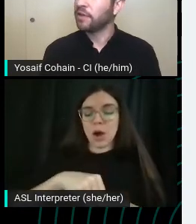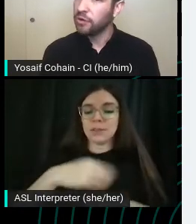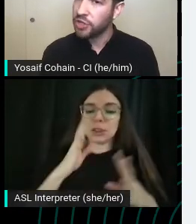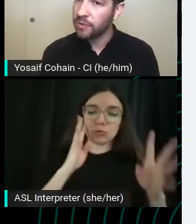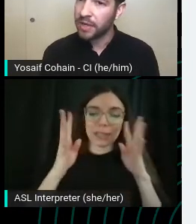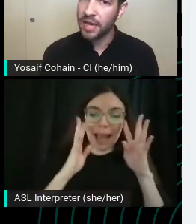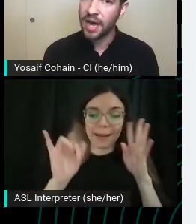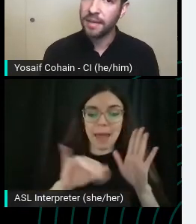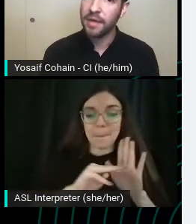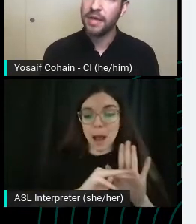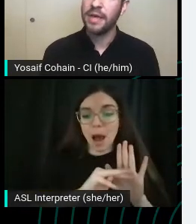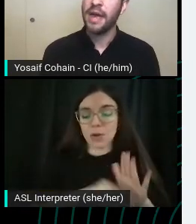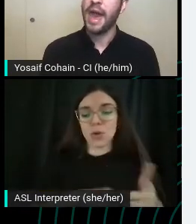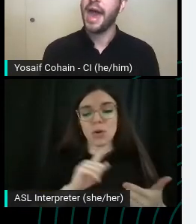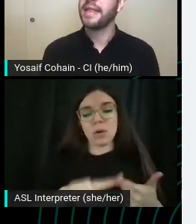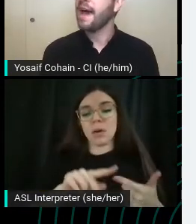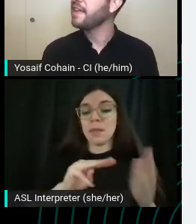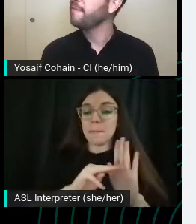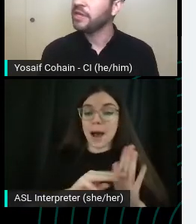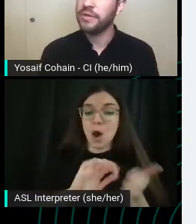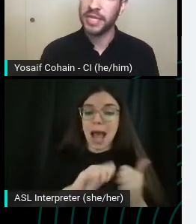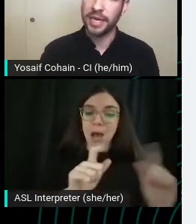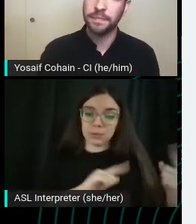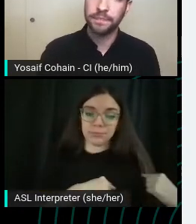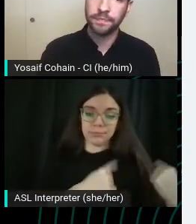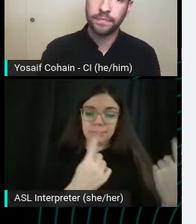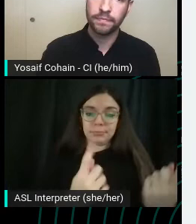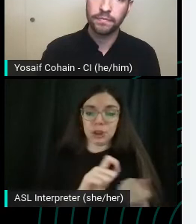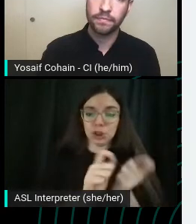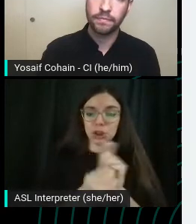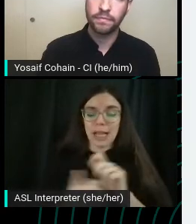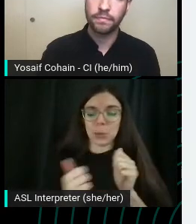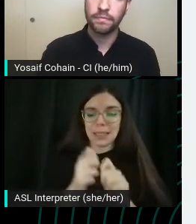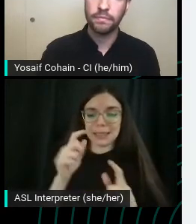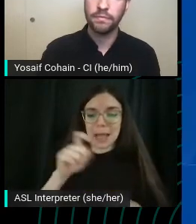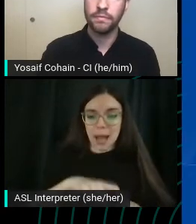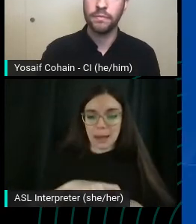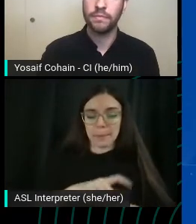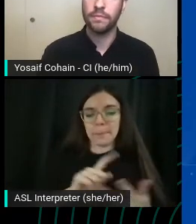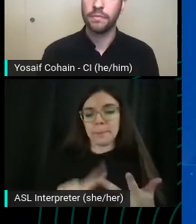model's evolution with time, and how they've been using it.